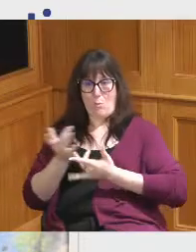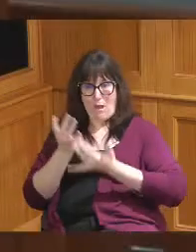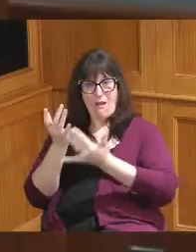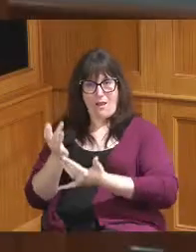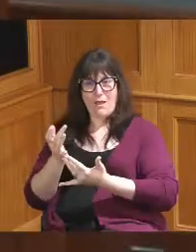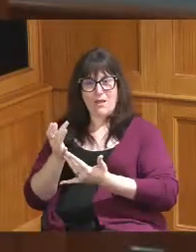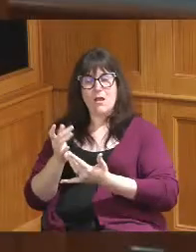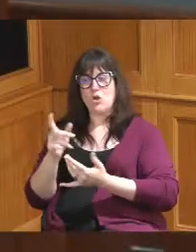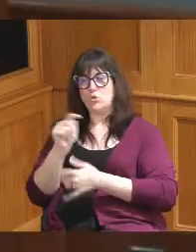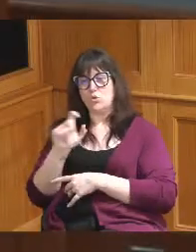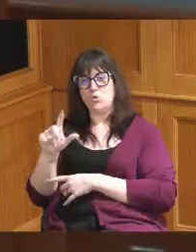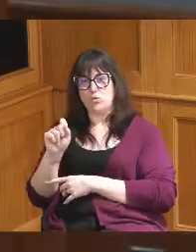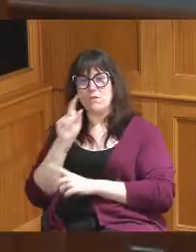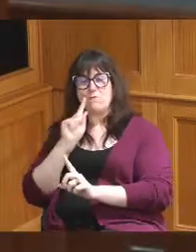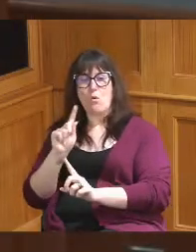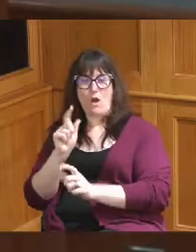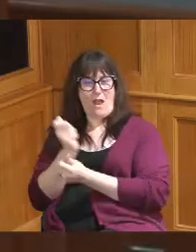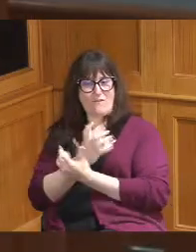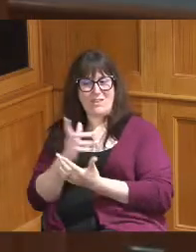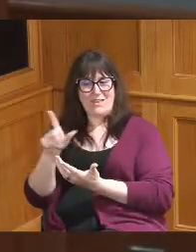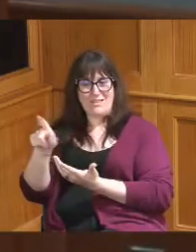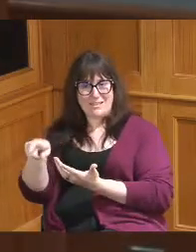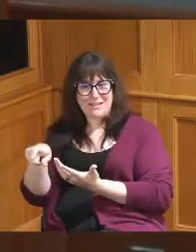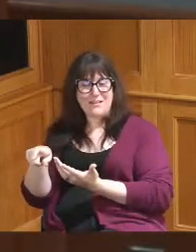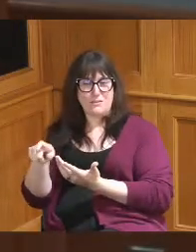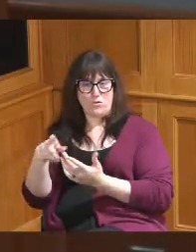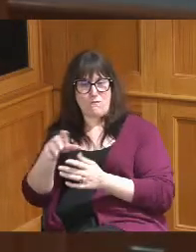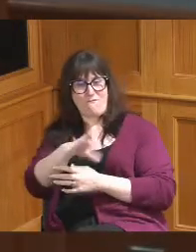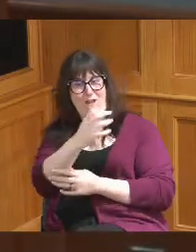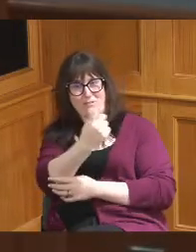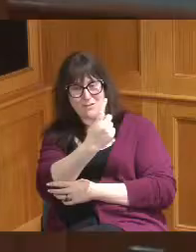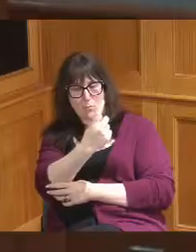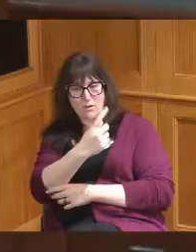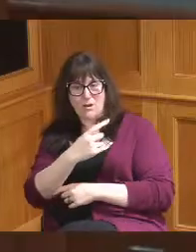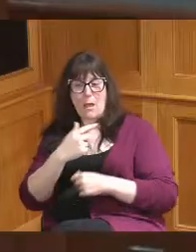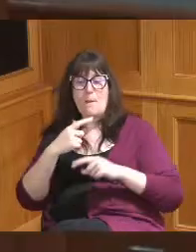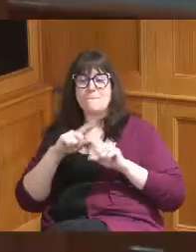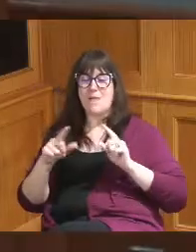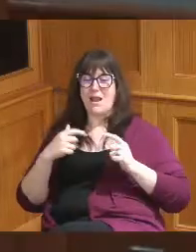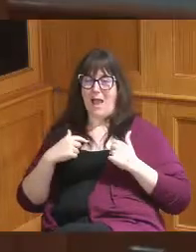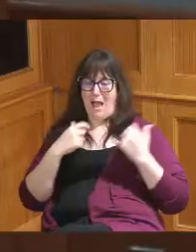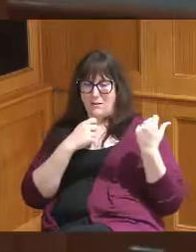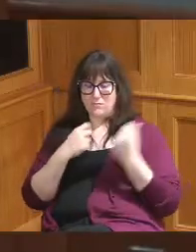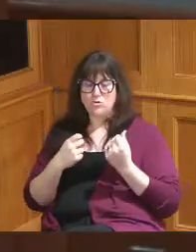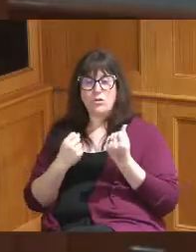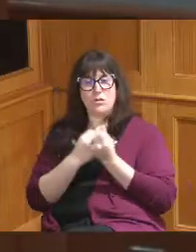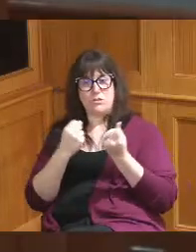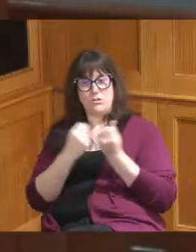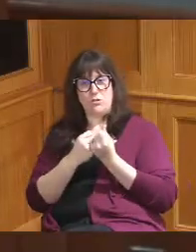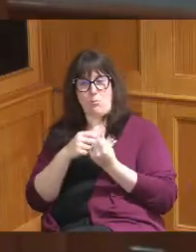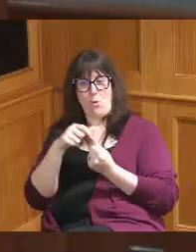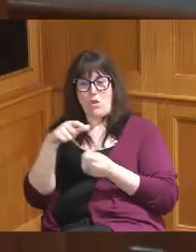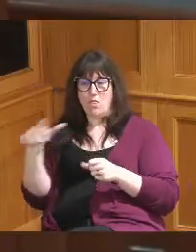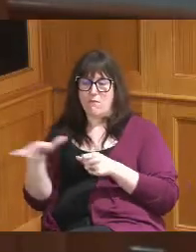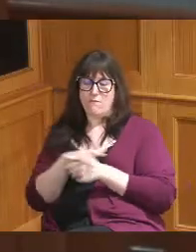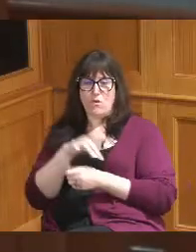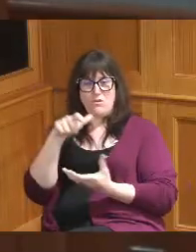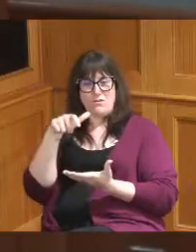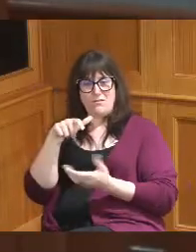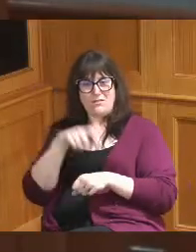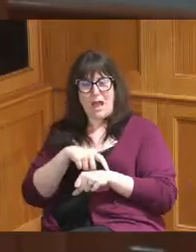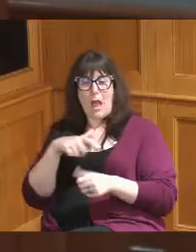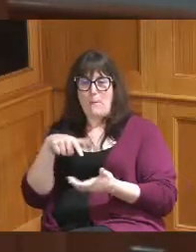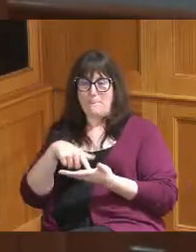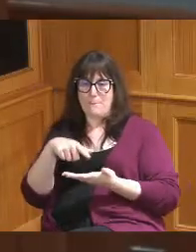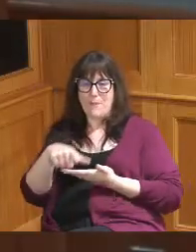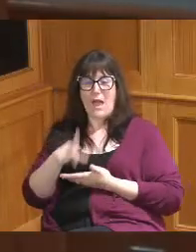living donors. But I do strongly believe that the proposed legislation to provide the full-time pay for living